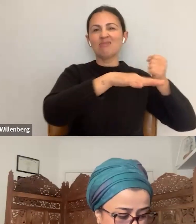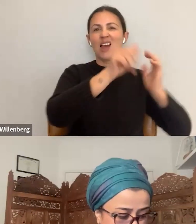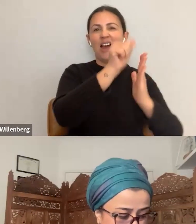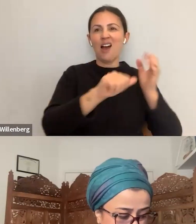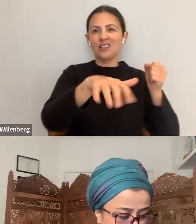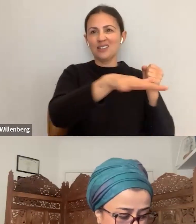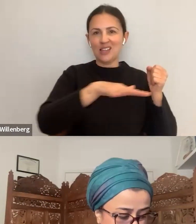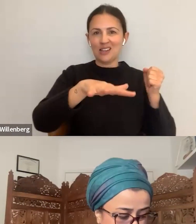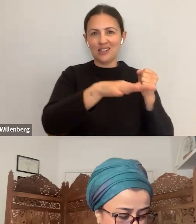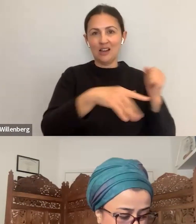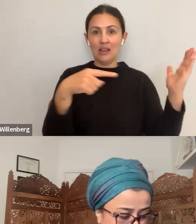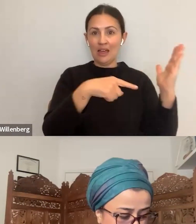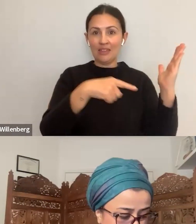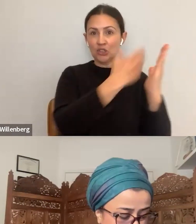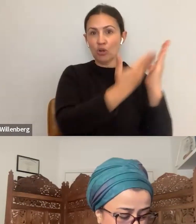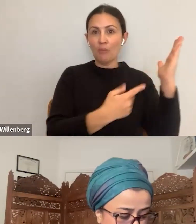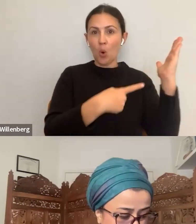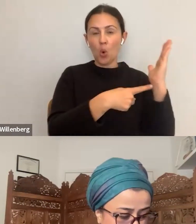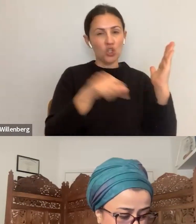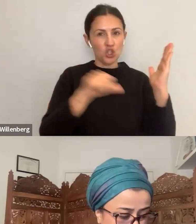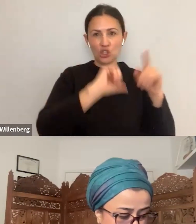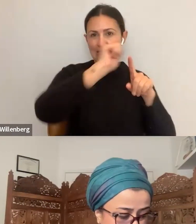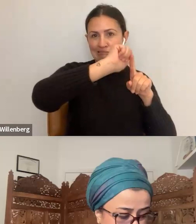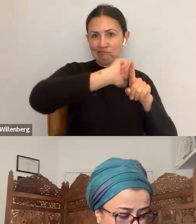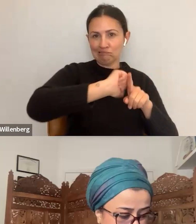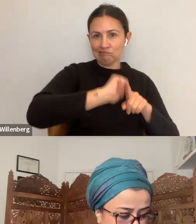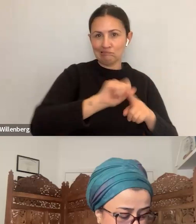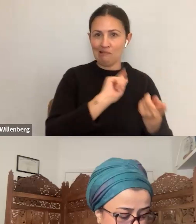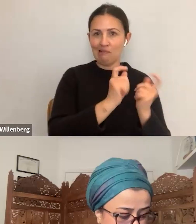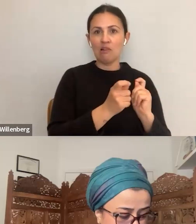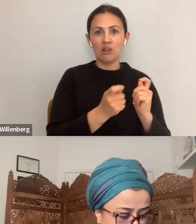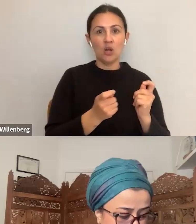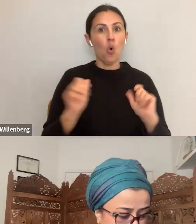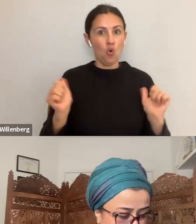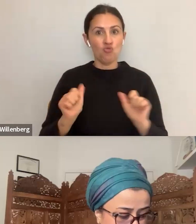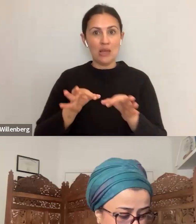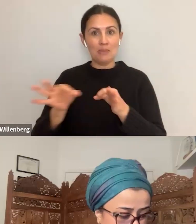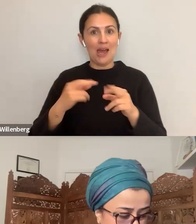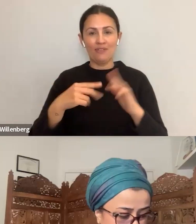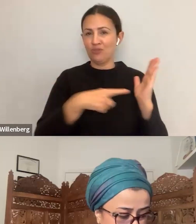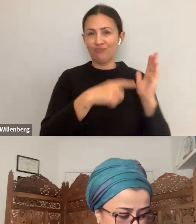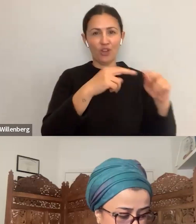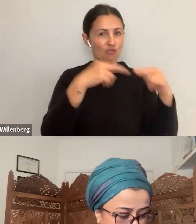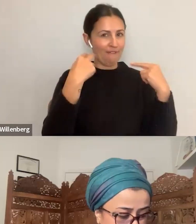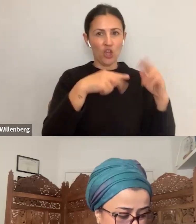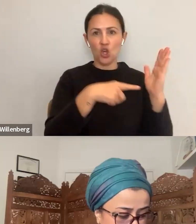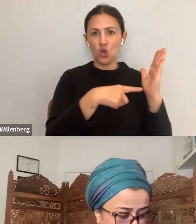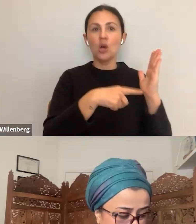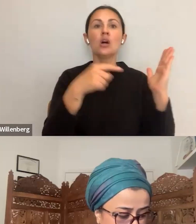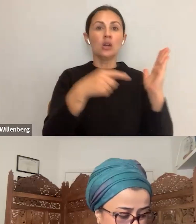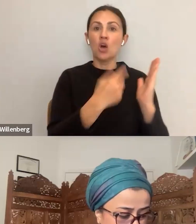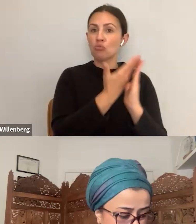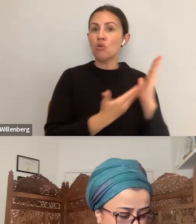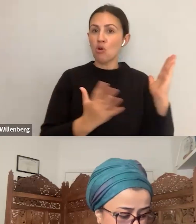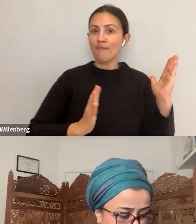definitely due for a 2.0, which we've started planning for. Now, it's a really interesting report. What we did